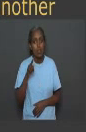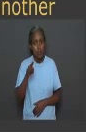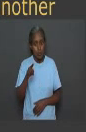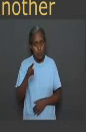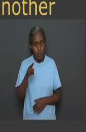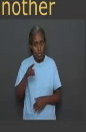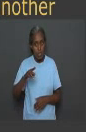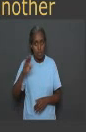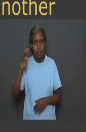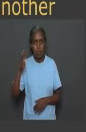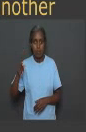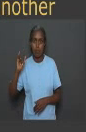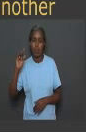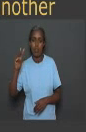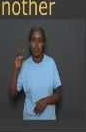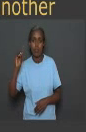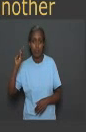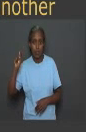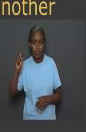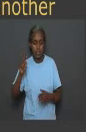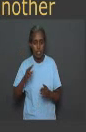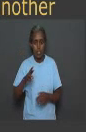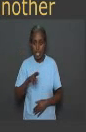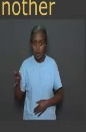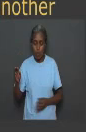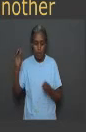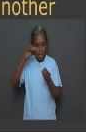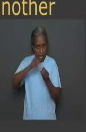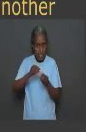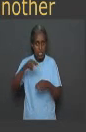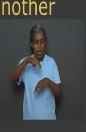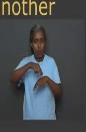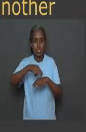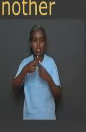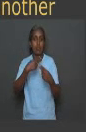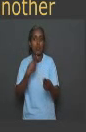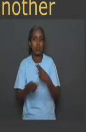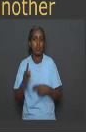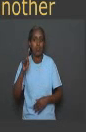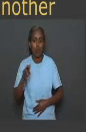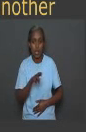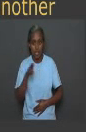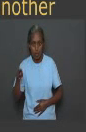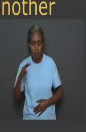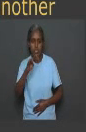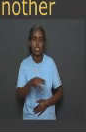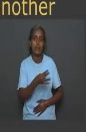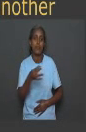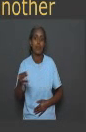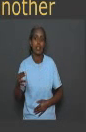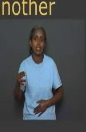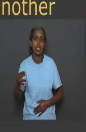You can pivot a row by adding a constant multiple of one row of